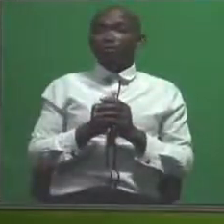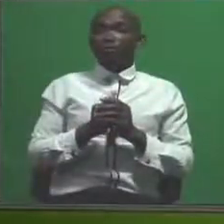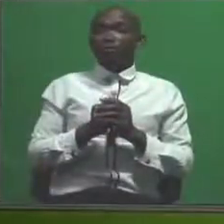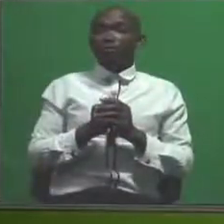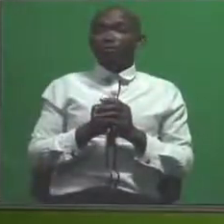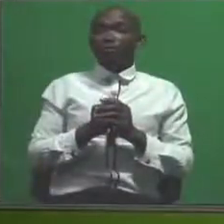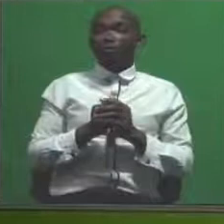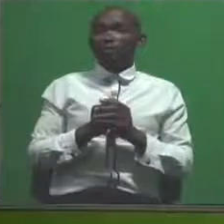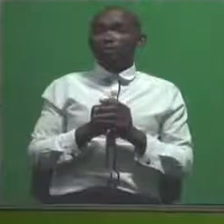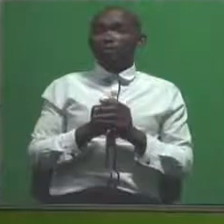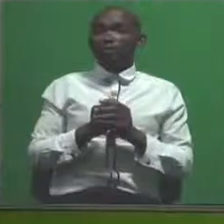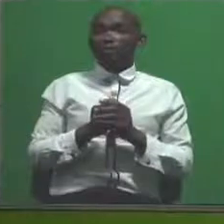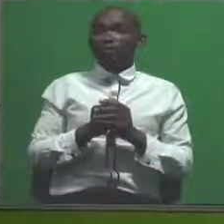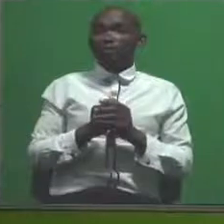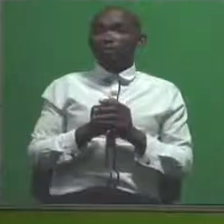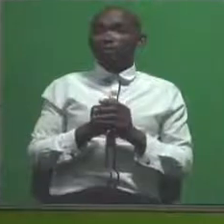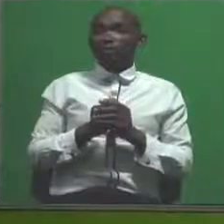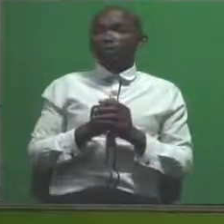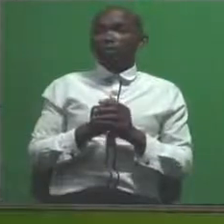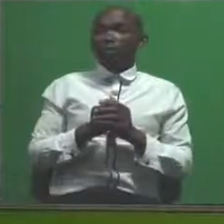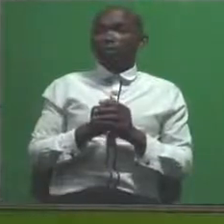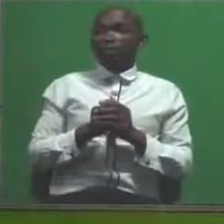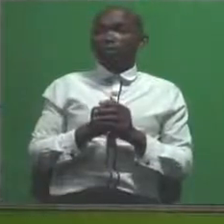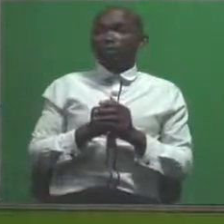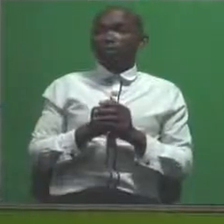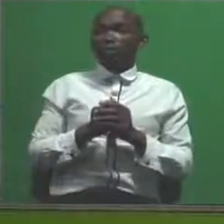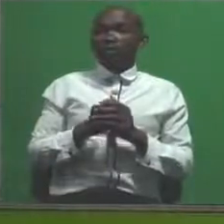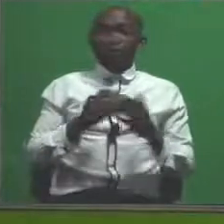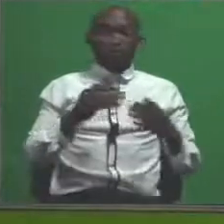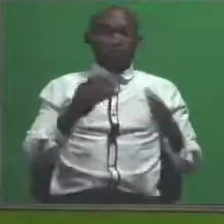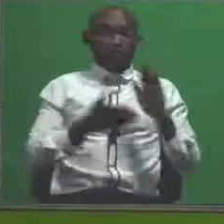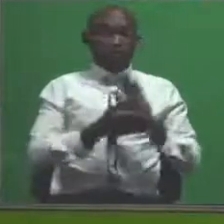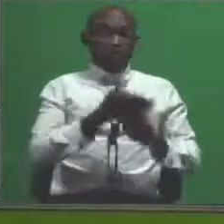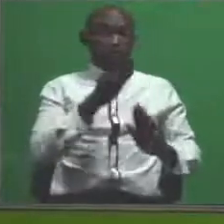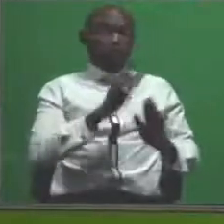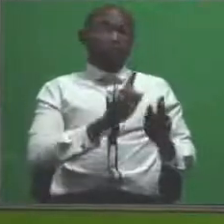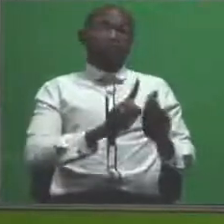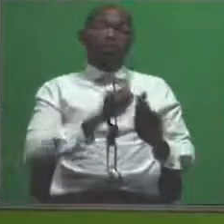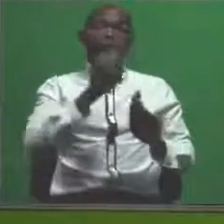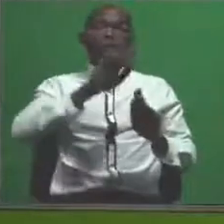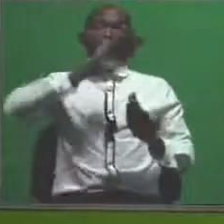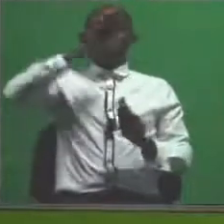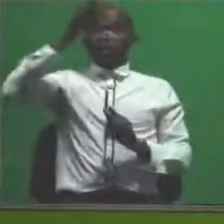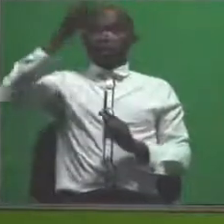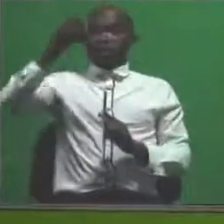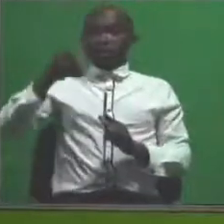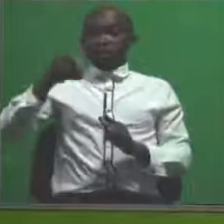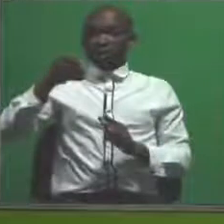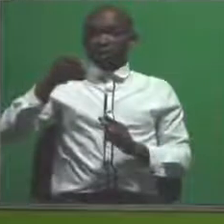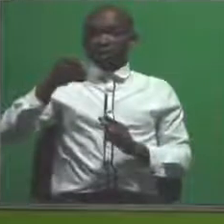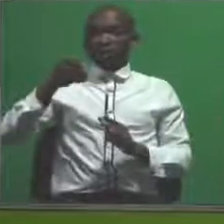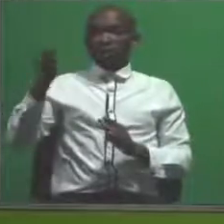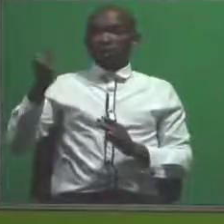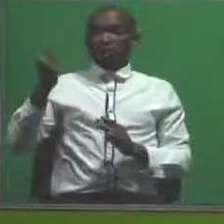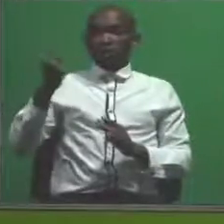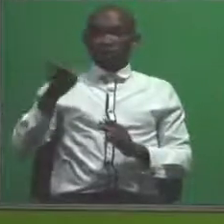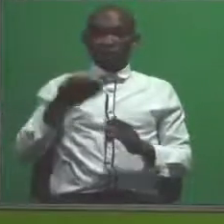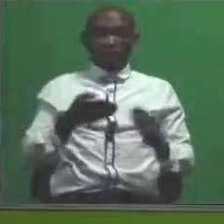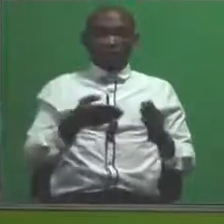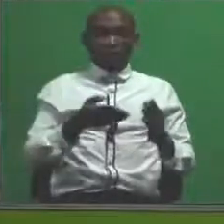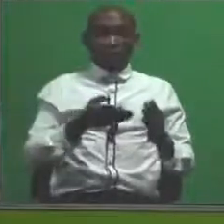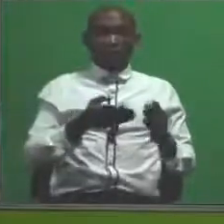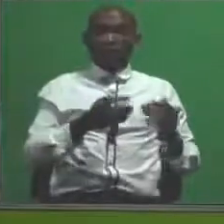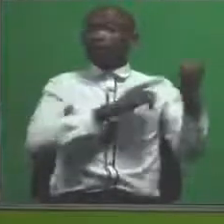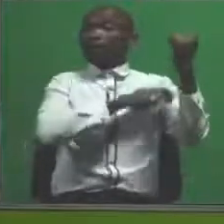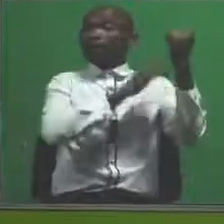from the reactant to the peak. To the peak. These reactants, this is the energy for reactants,